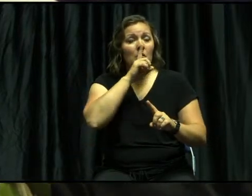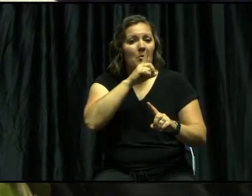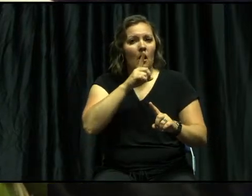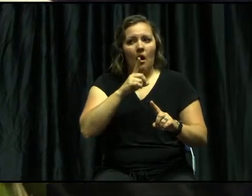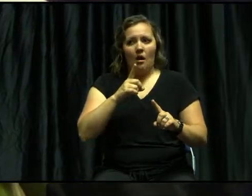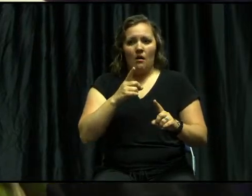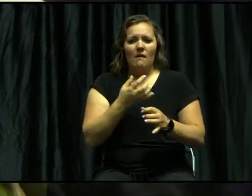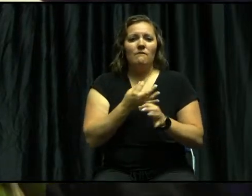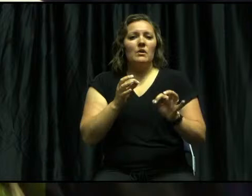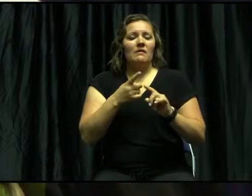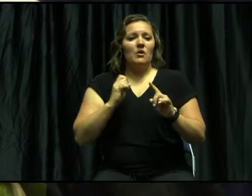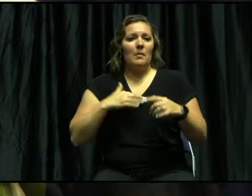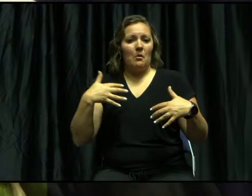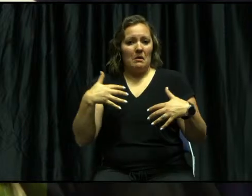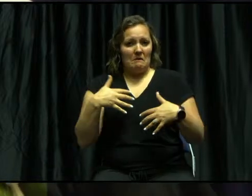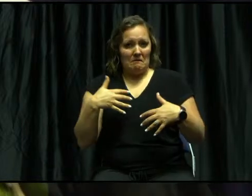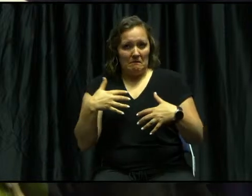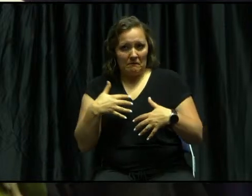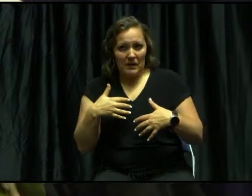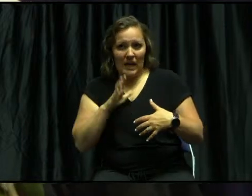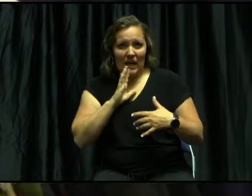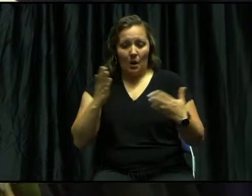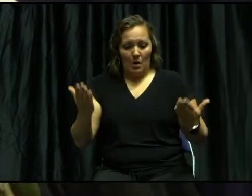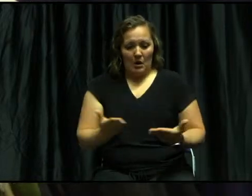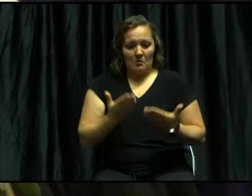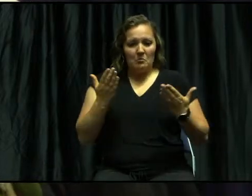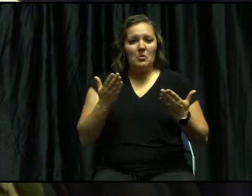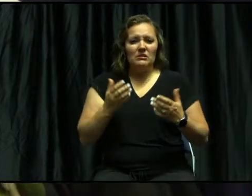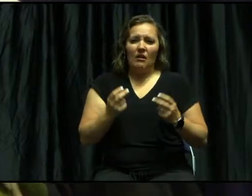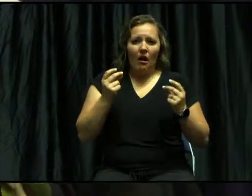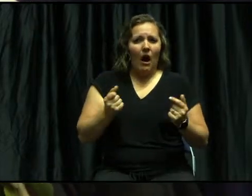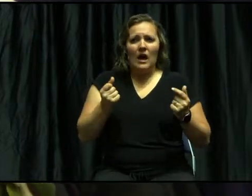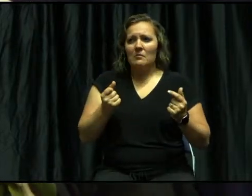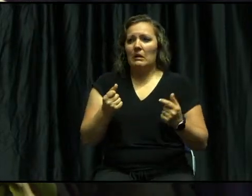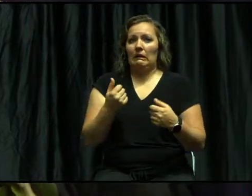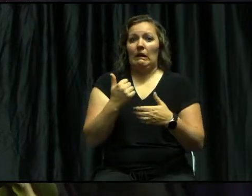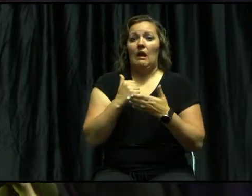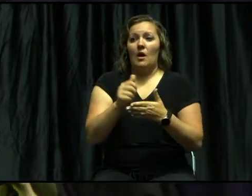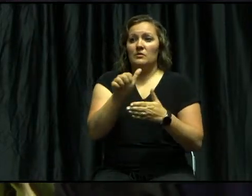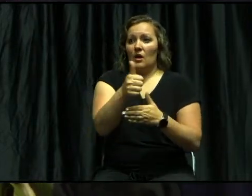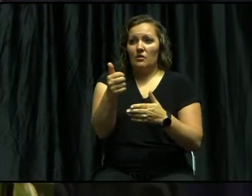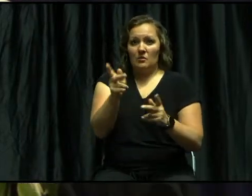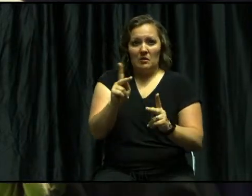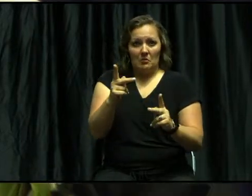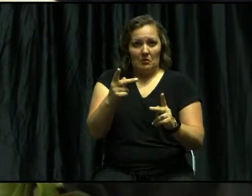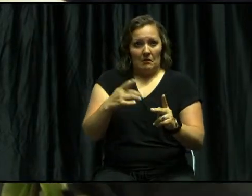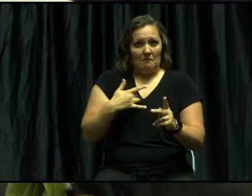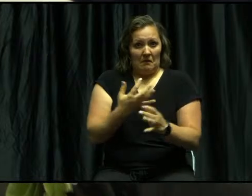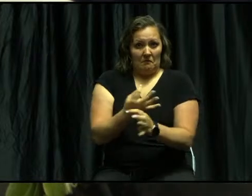fear, our presence automatically liberates others.